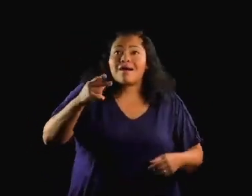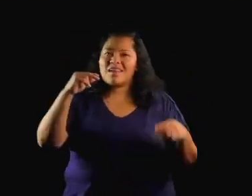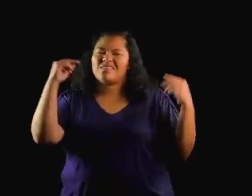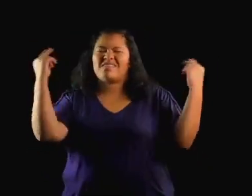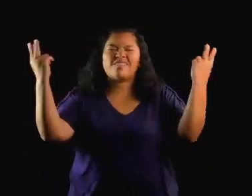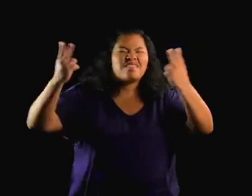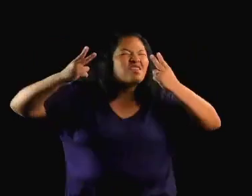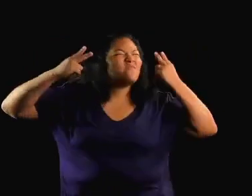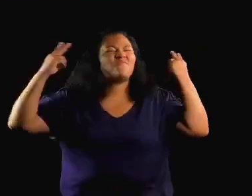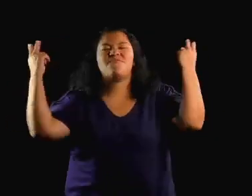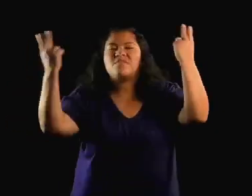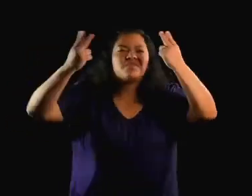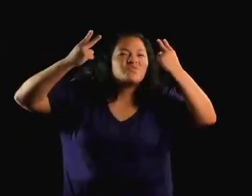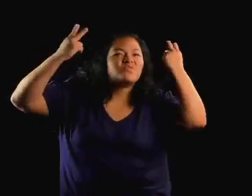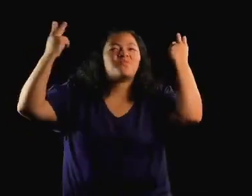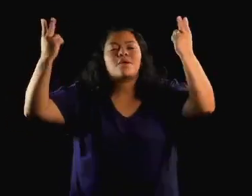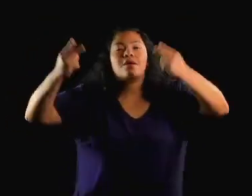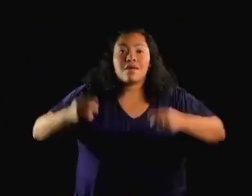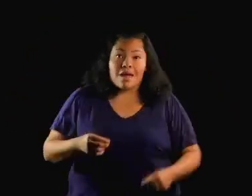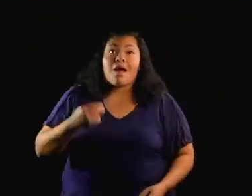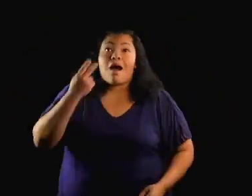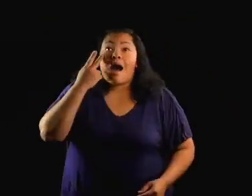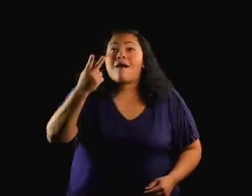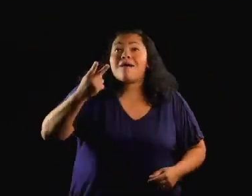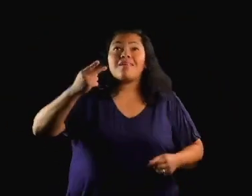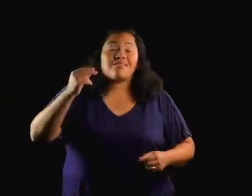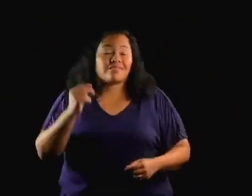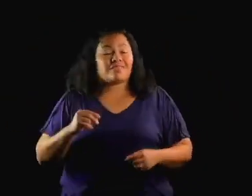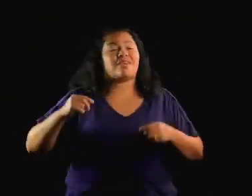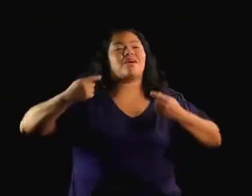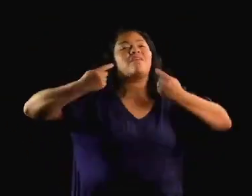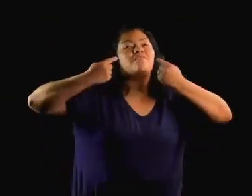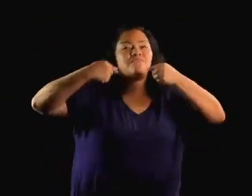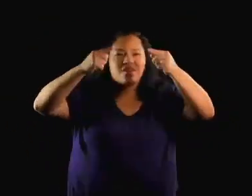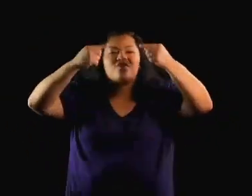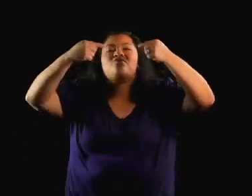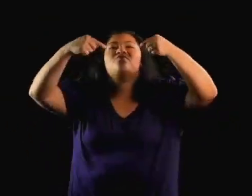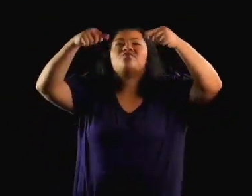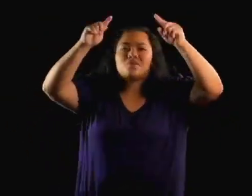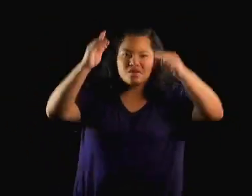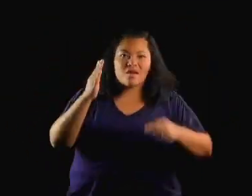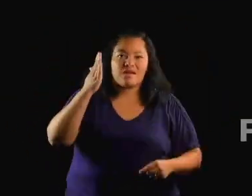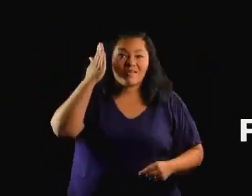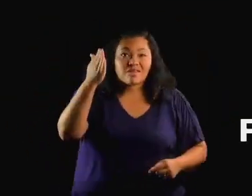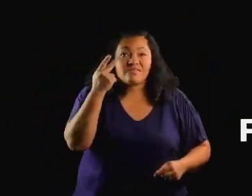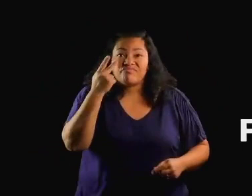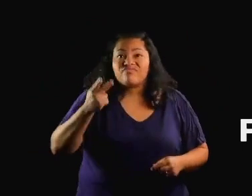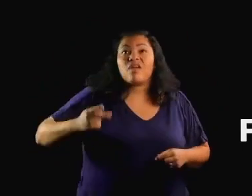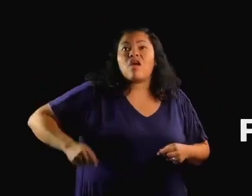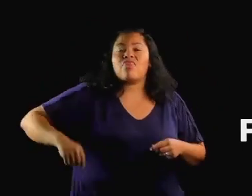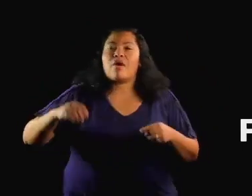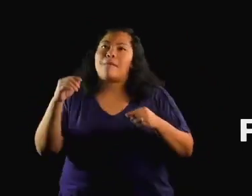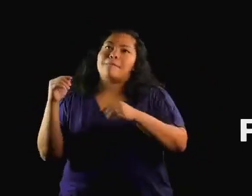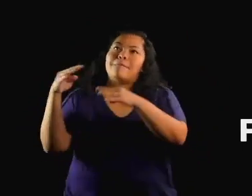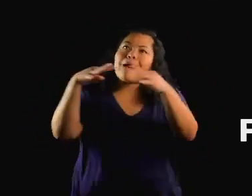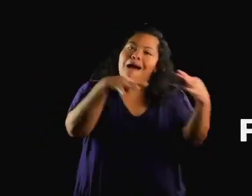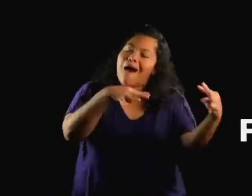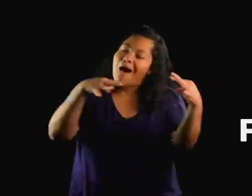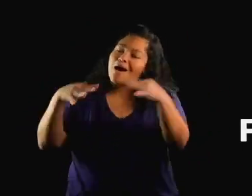I'm gonna sing a victory. I'm gonna sing a victory. For